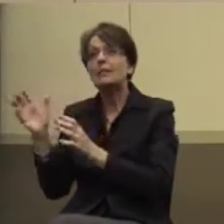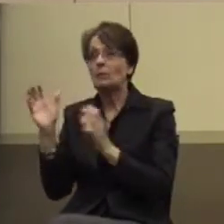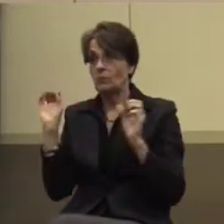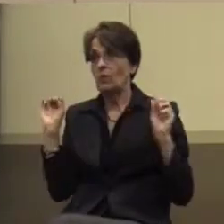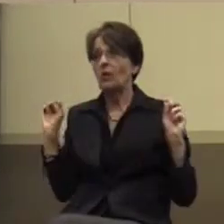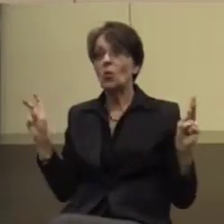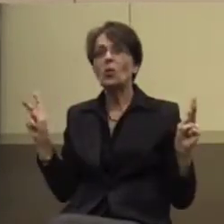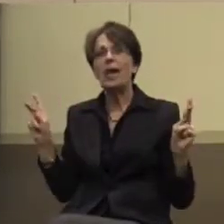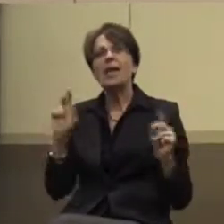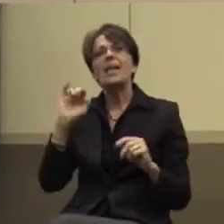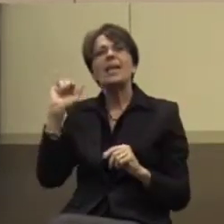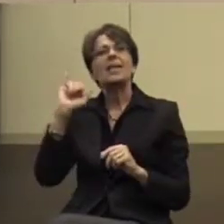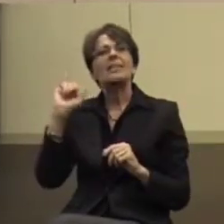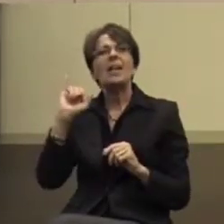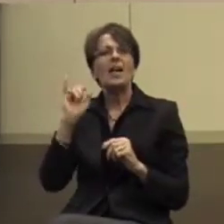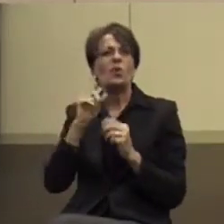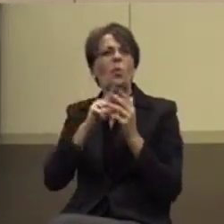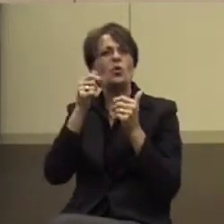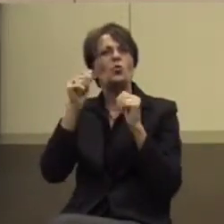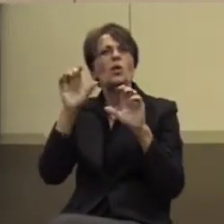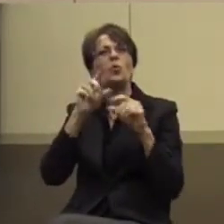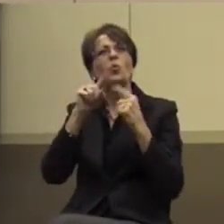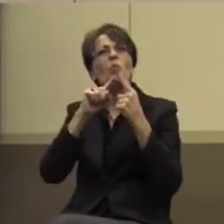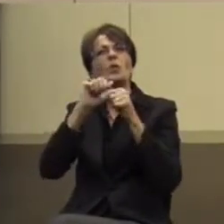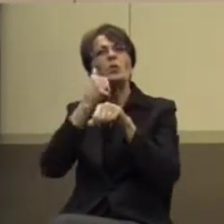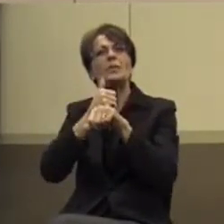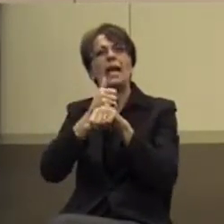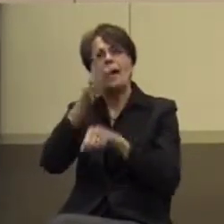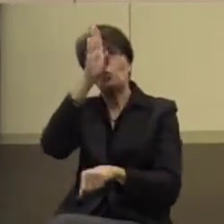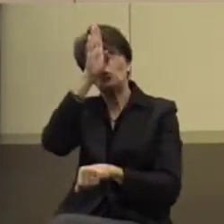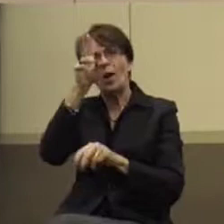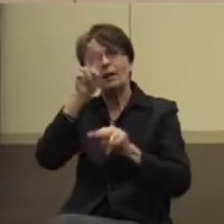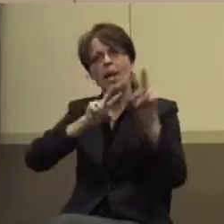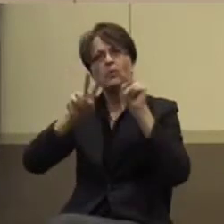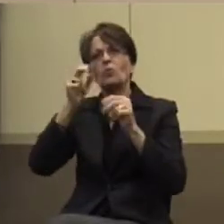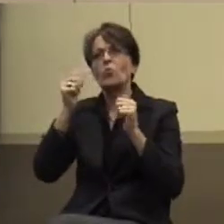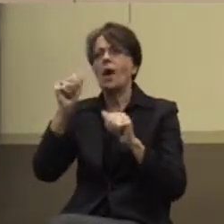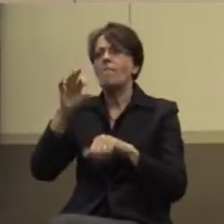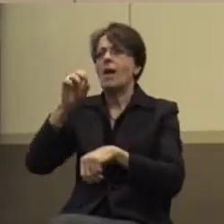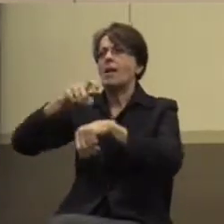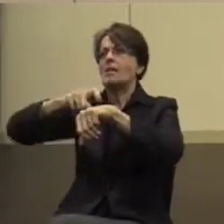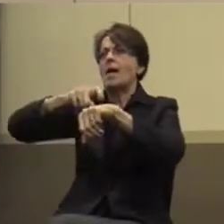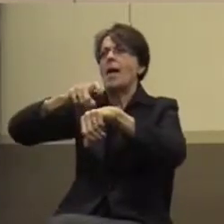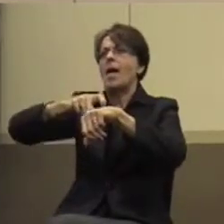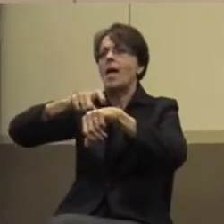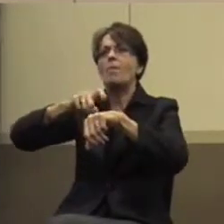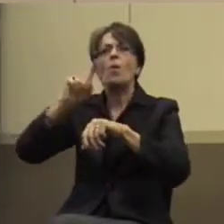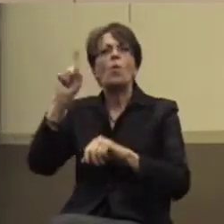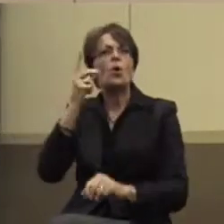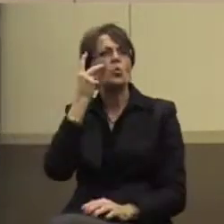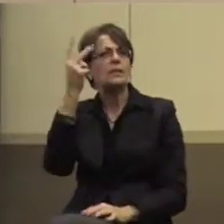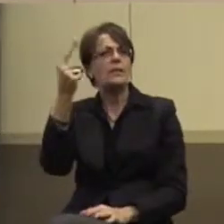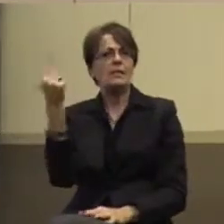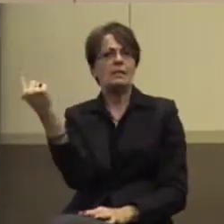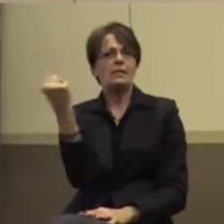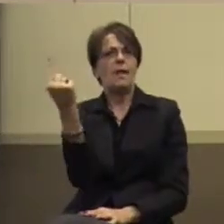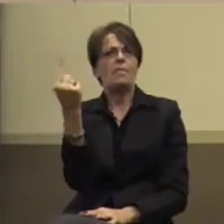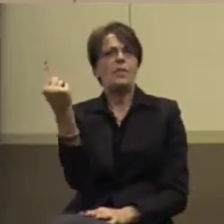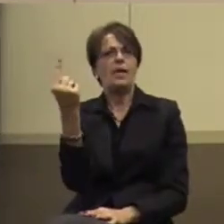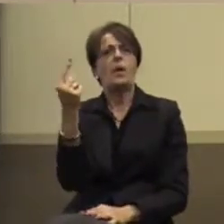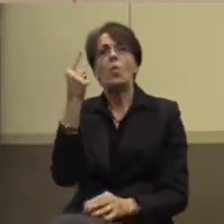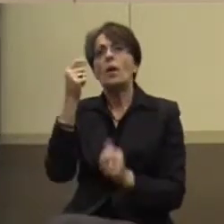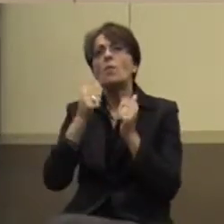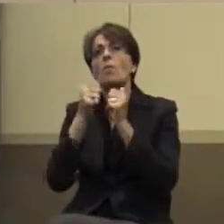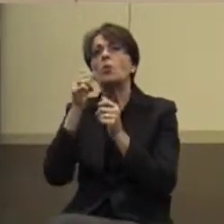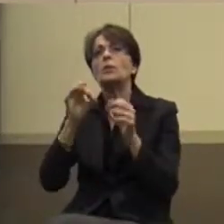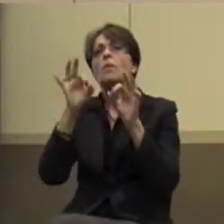that's okay. I mean, it's kind of like just what you try to do when you set up a direct observation is you want to try to find a time where you're going to see something, one of the